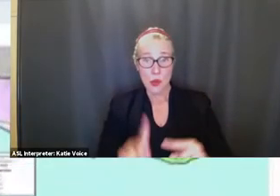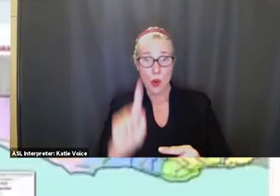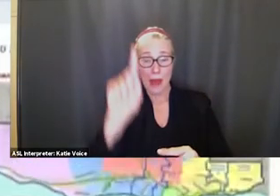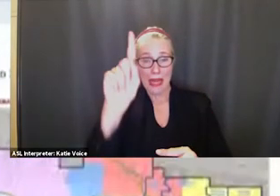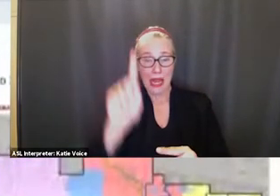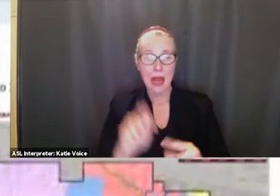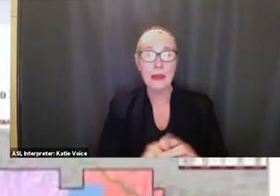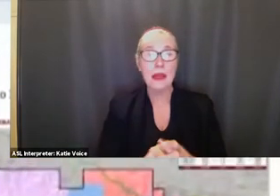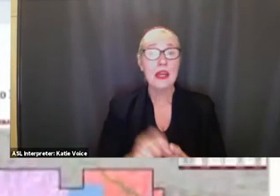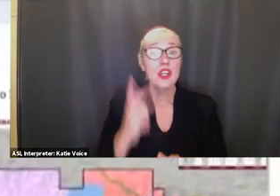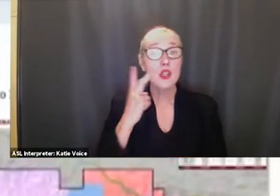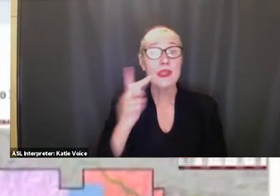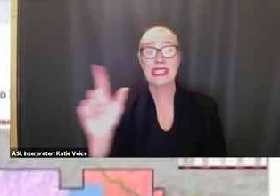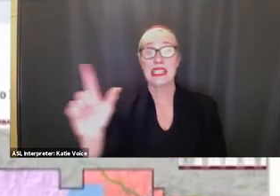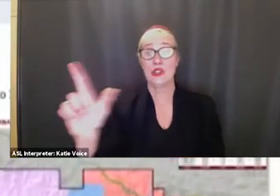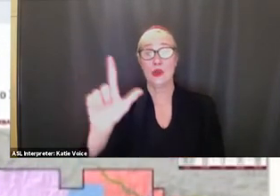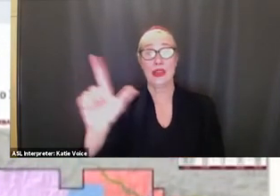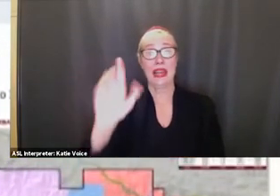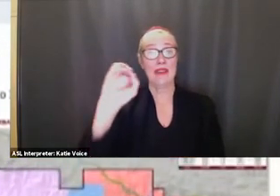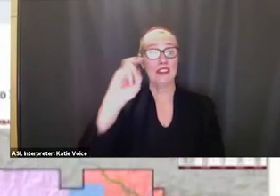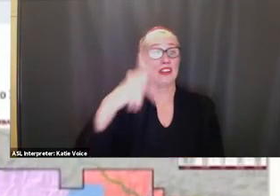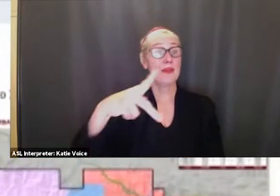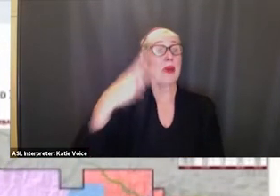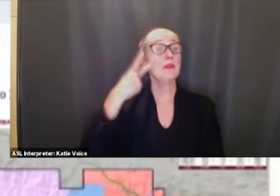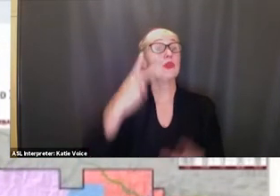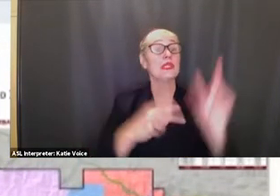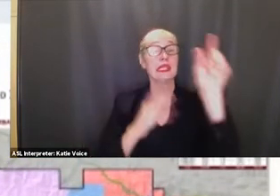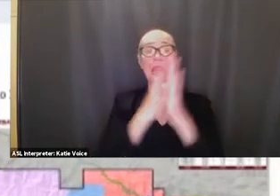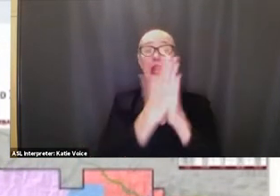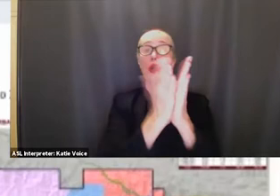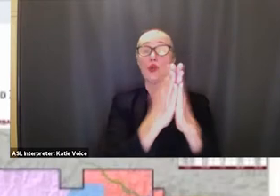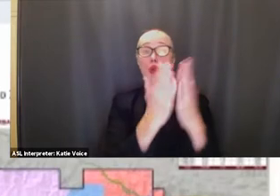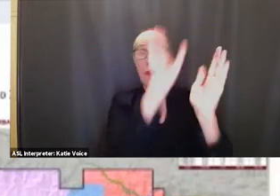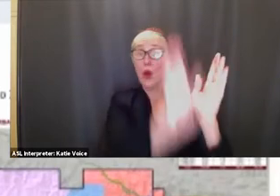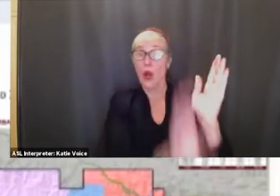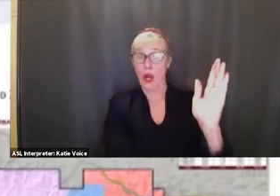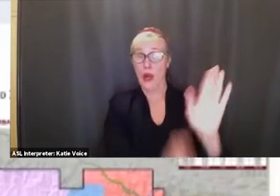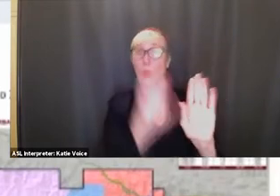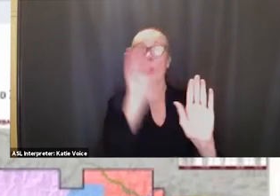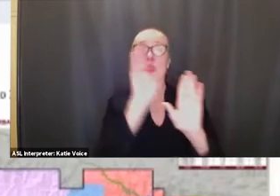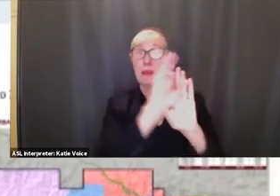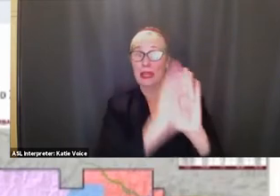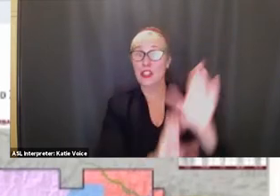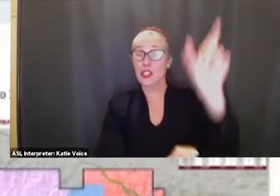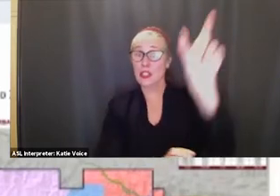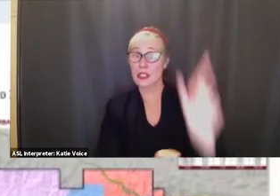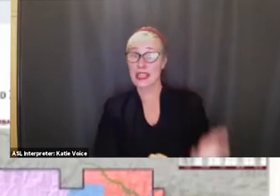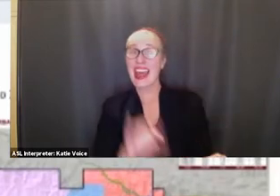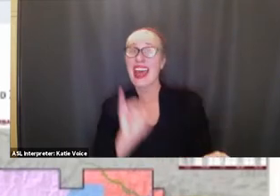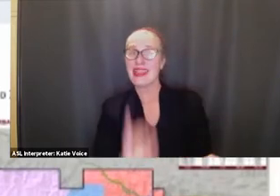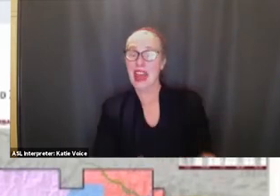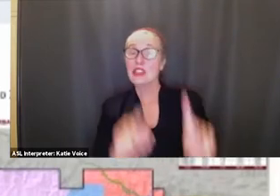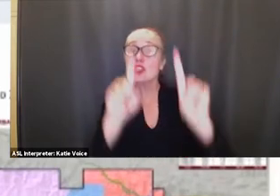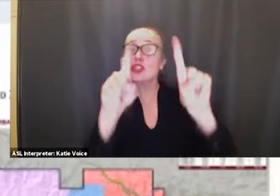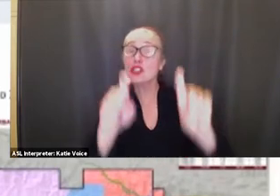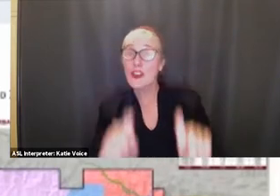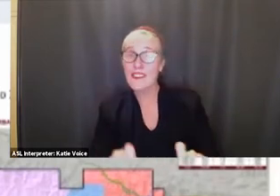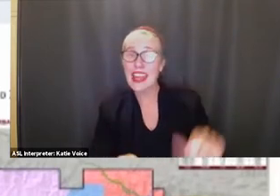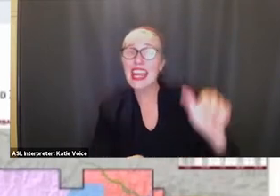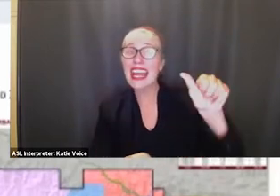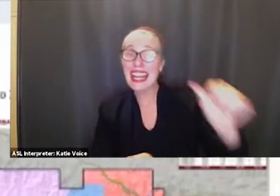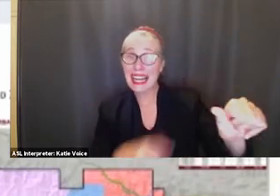notice to the left of the maps is a small notebook-like picture that is a survey if you can click on that